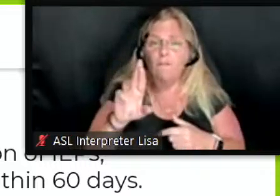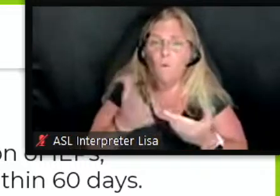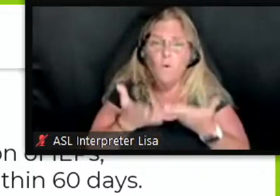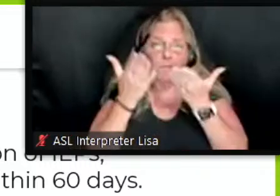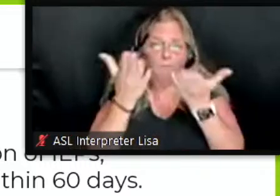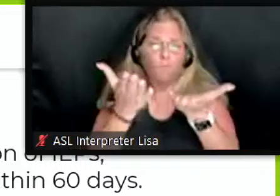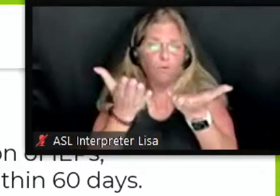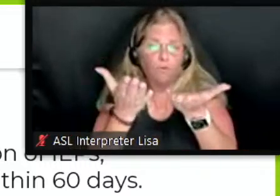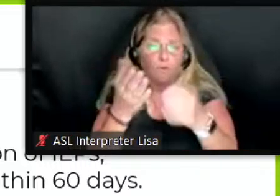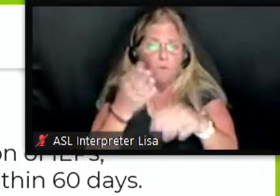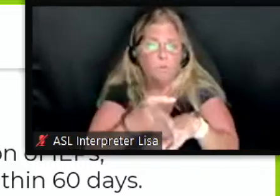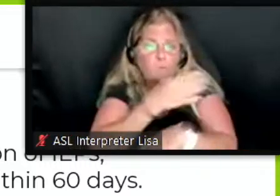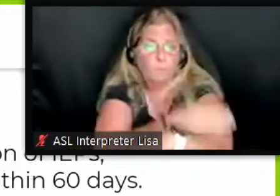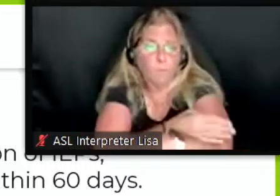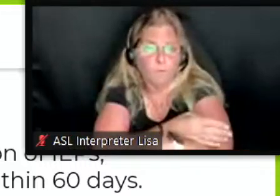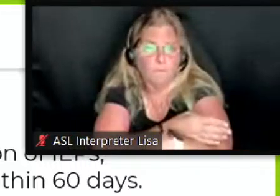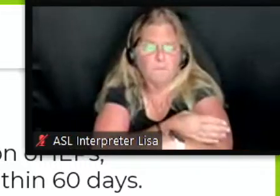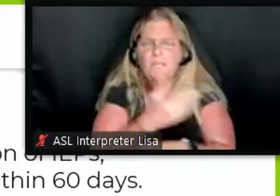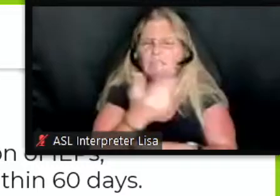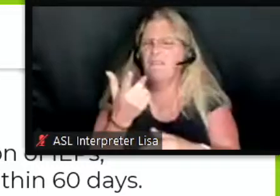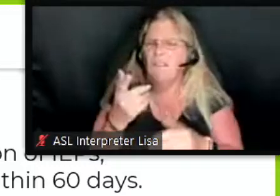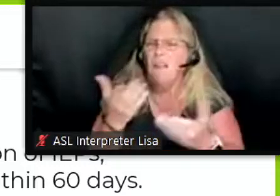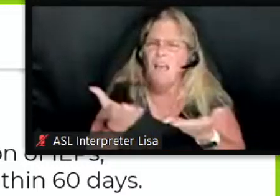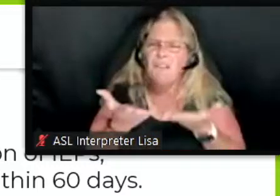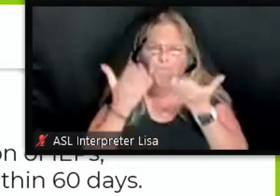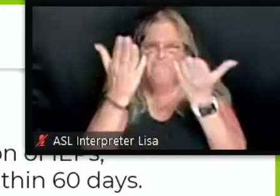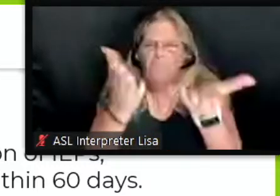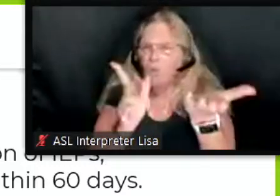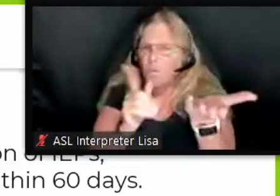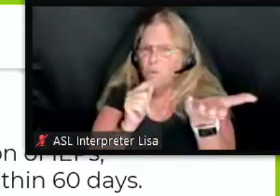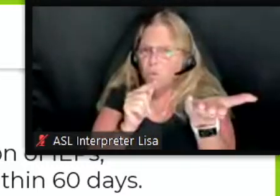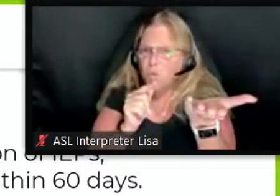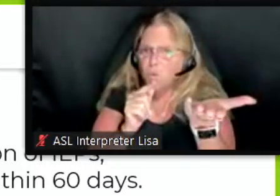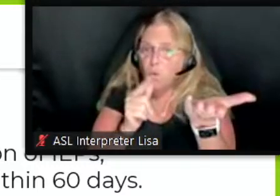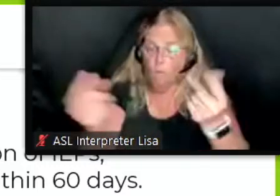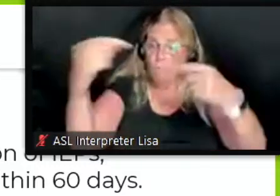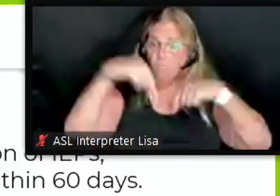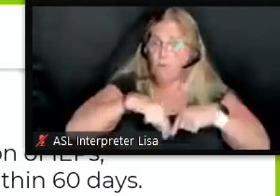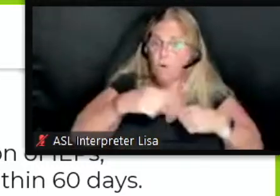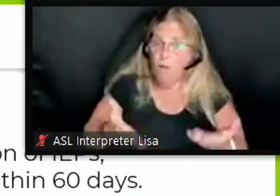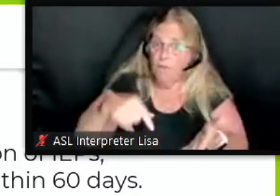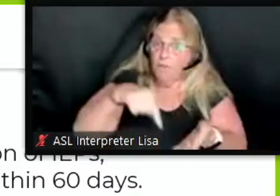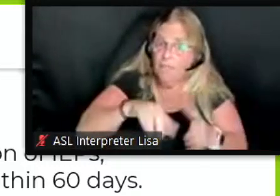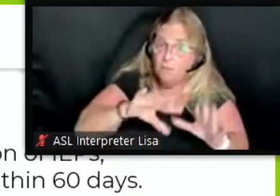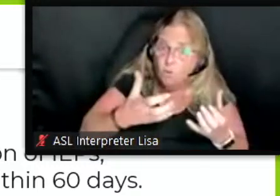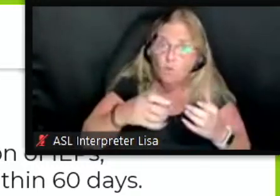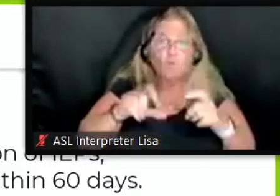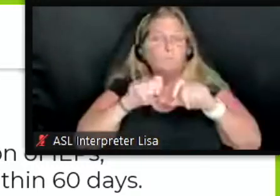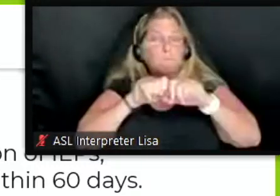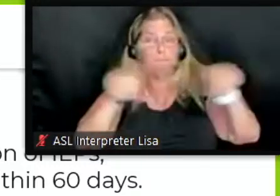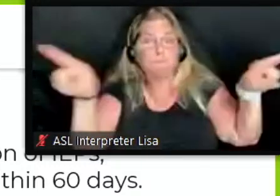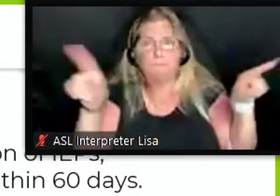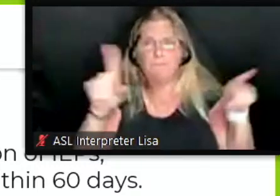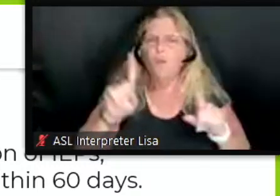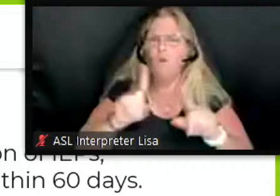be provided? Would it be made public? Would it be provided back to this group? Where would that report